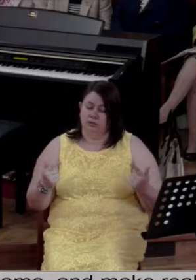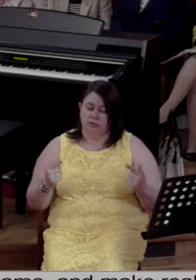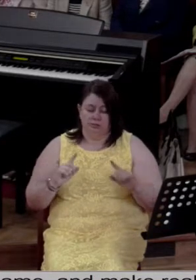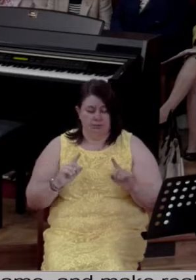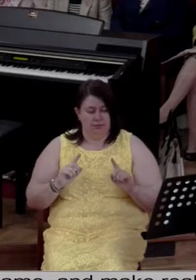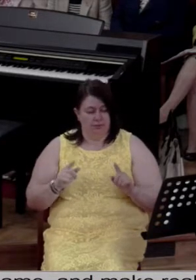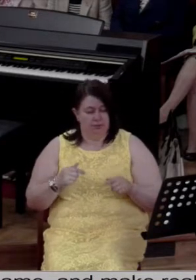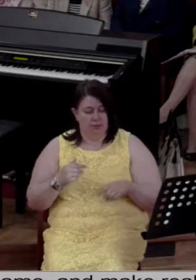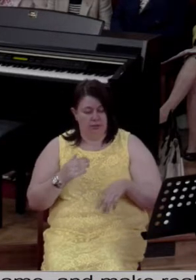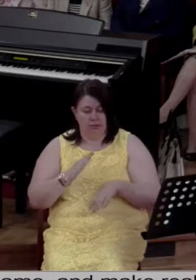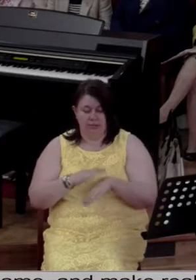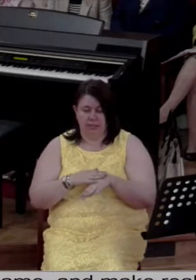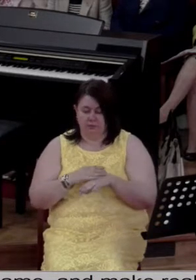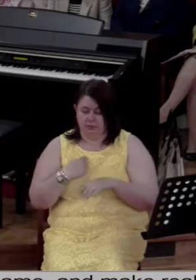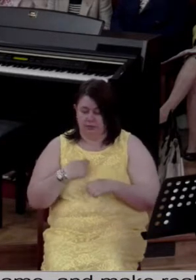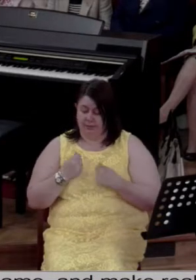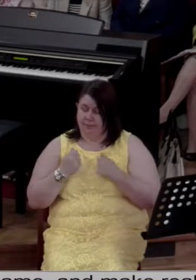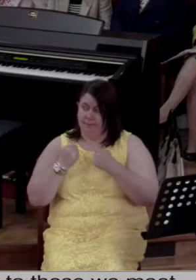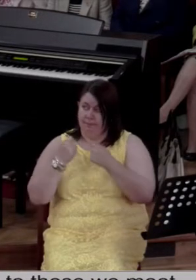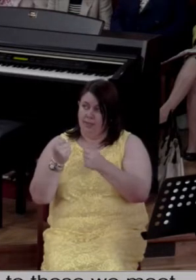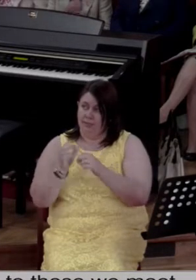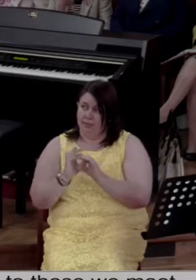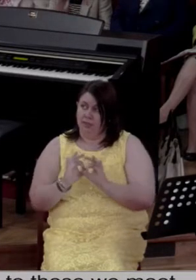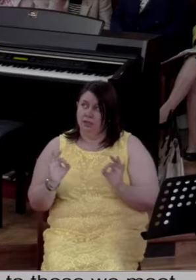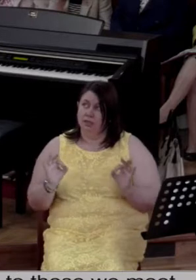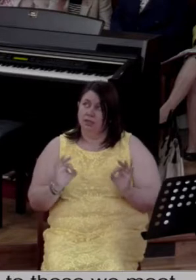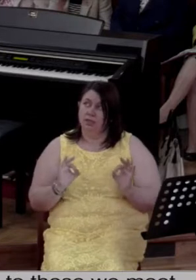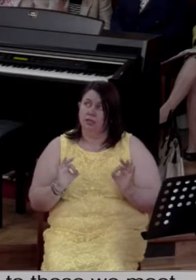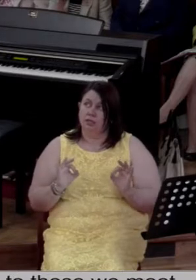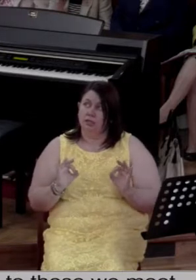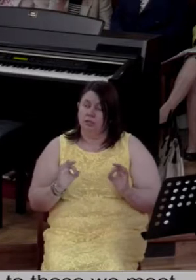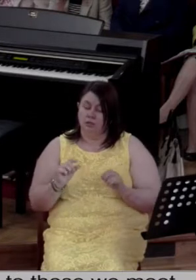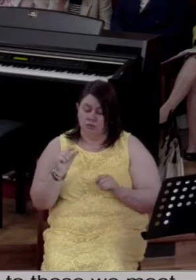there are times when we give so little.